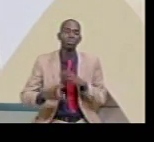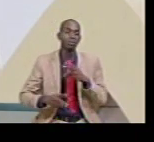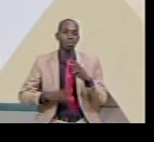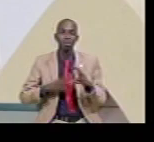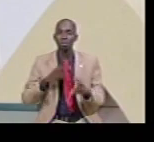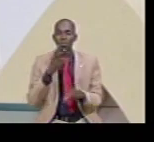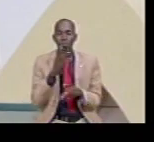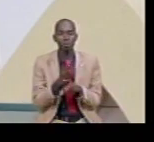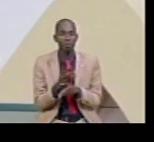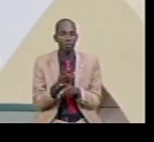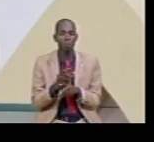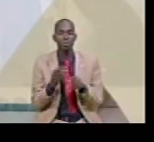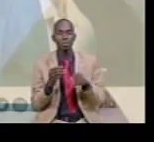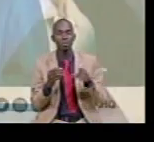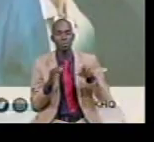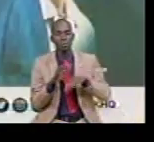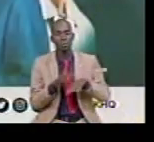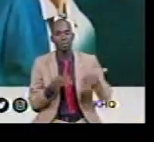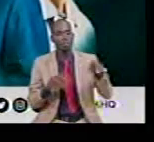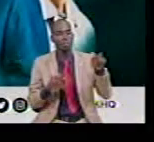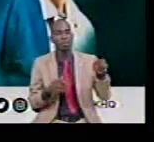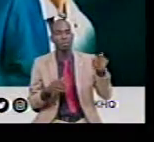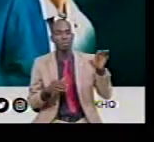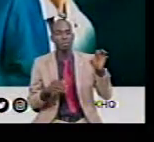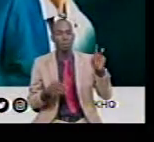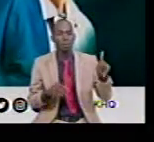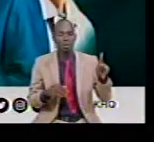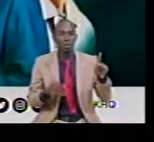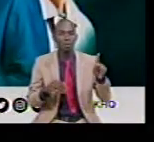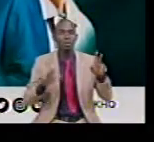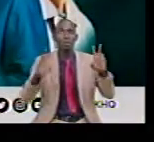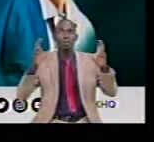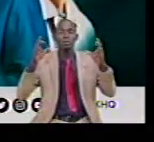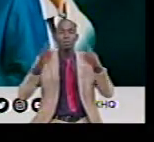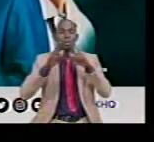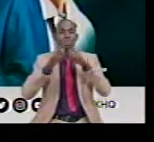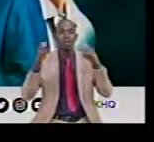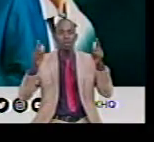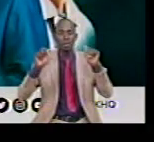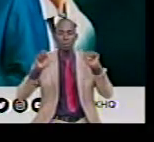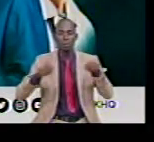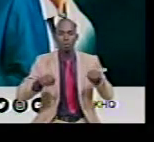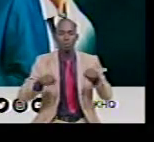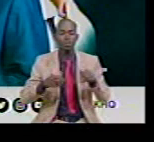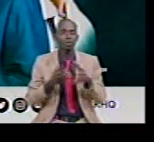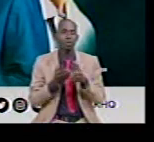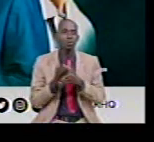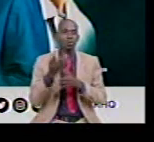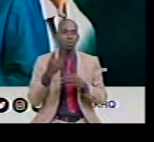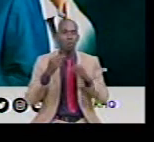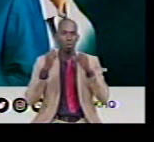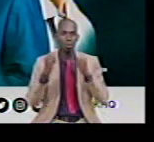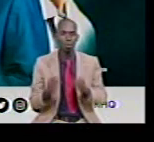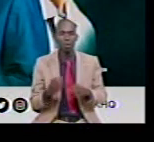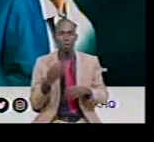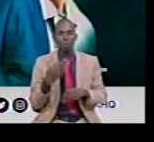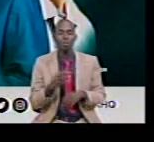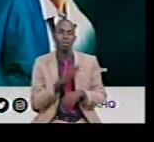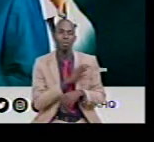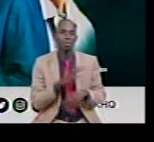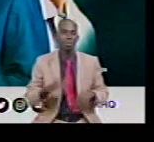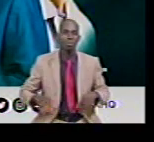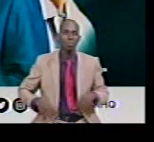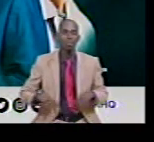GCK, Great Possibilities Through the Power of Christ, is